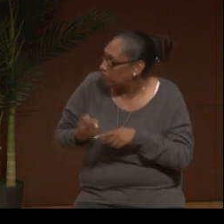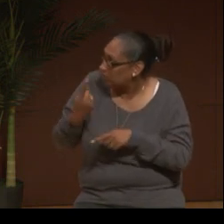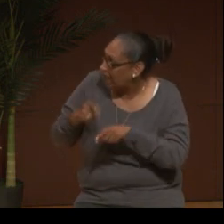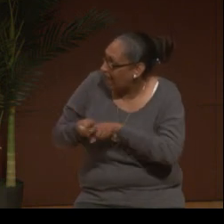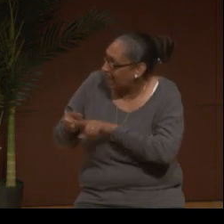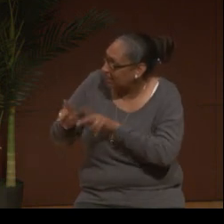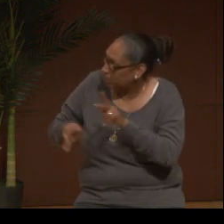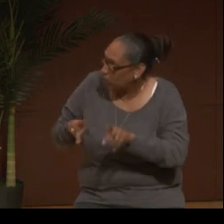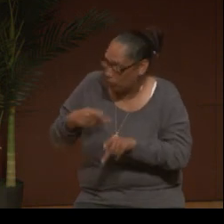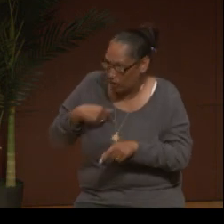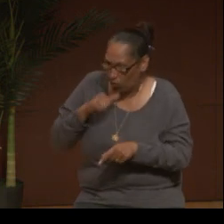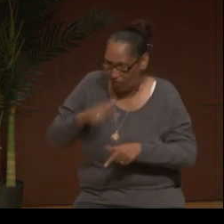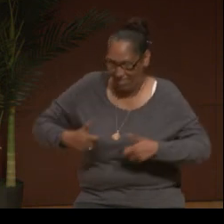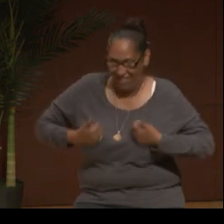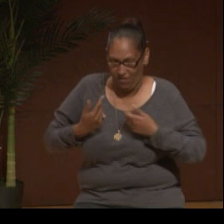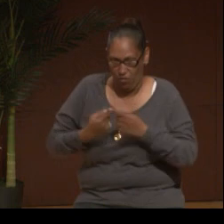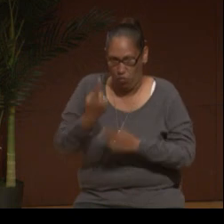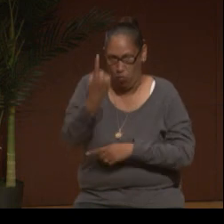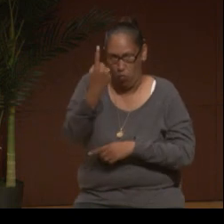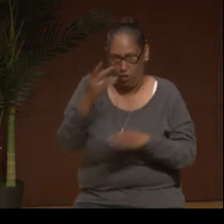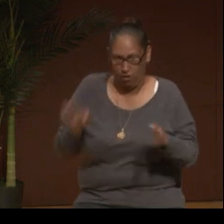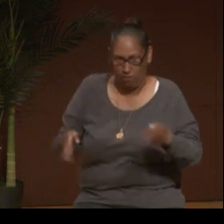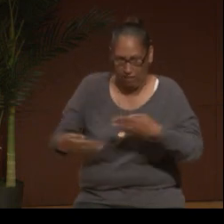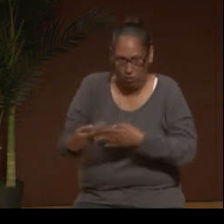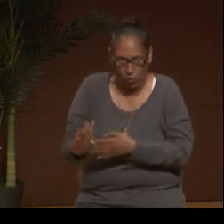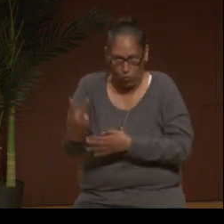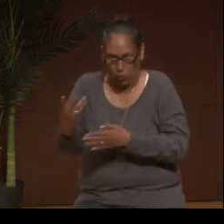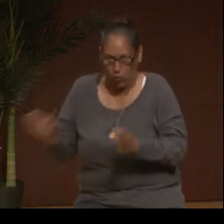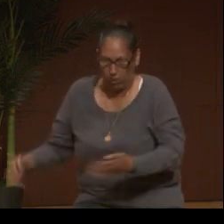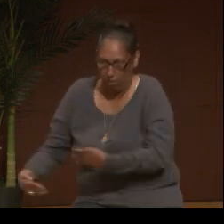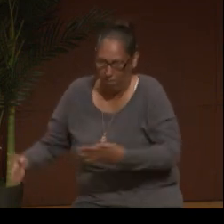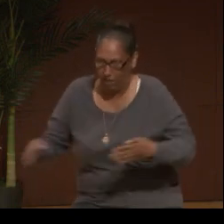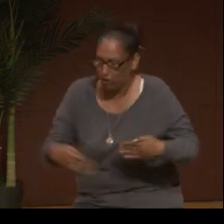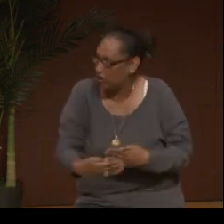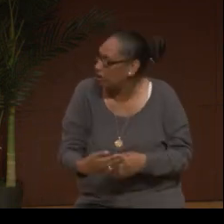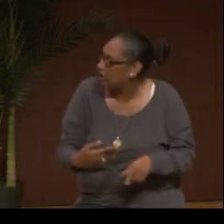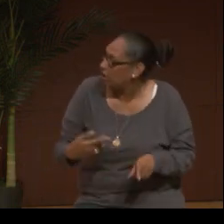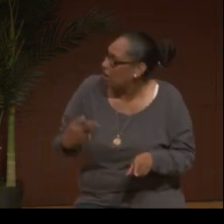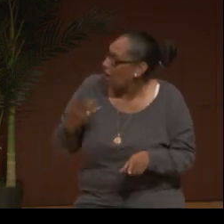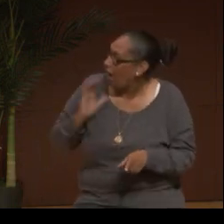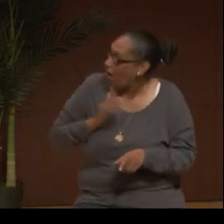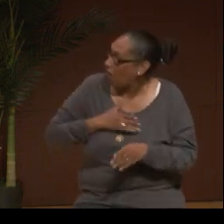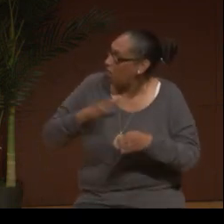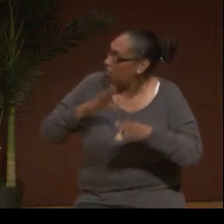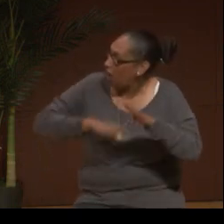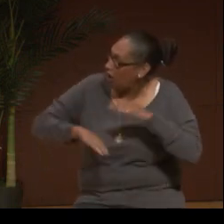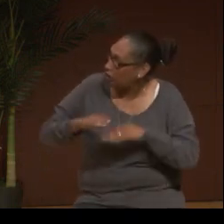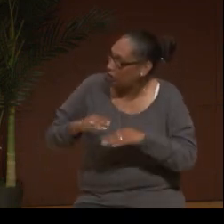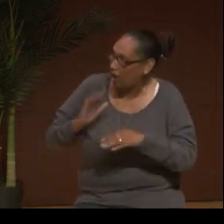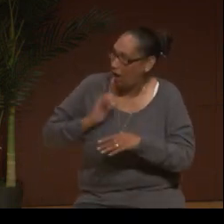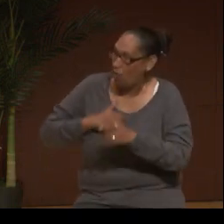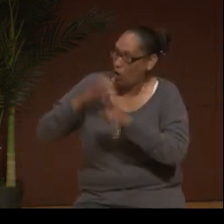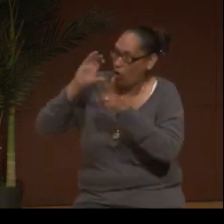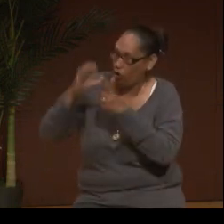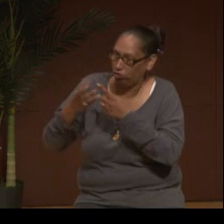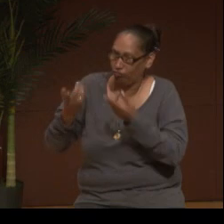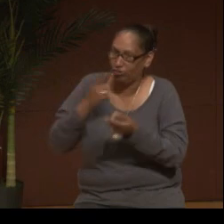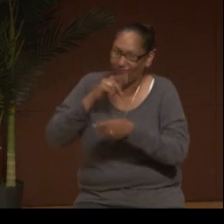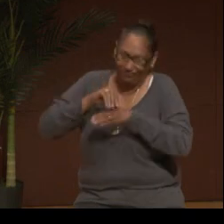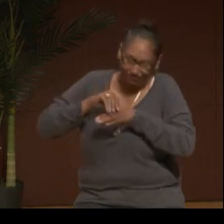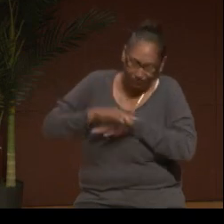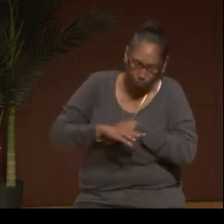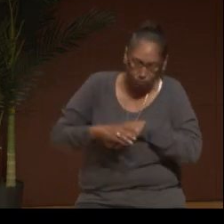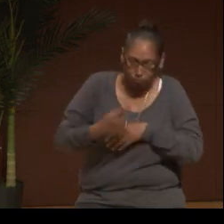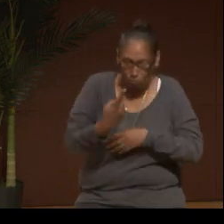we don't live in one dimension or two dimensions, but instead our biologies, our cultures, they influence one another, and that shapes